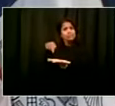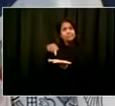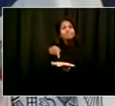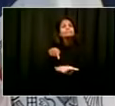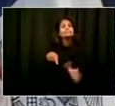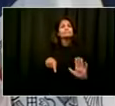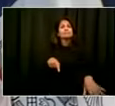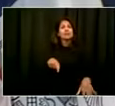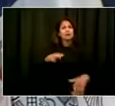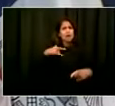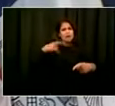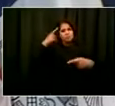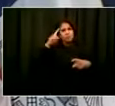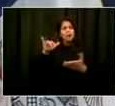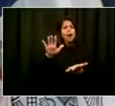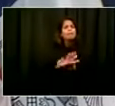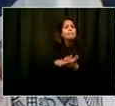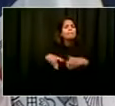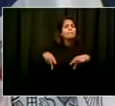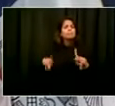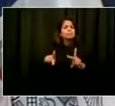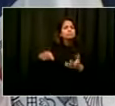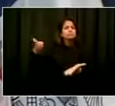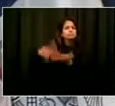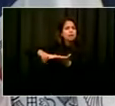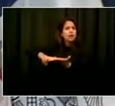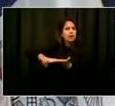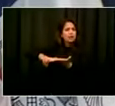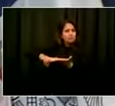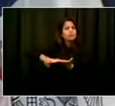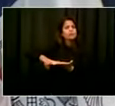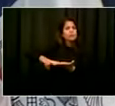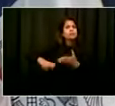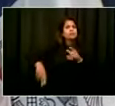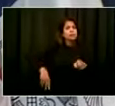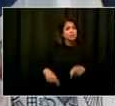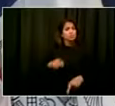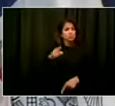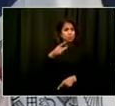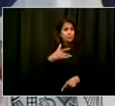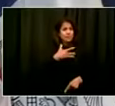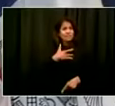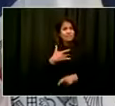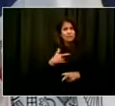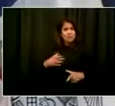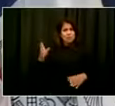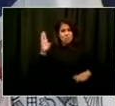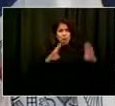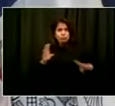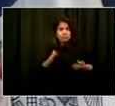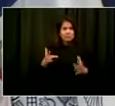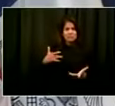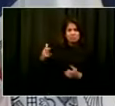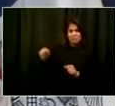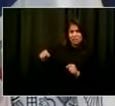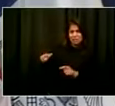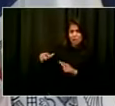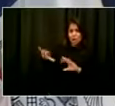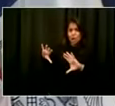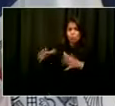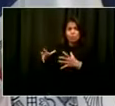are students who could have COVID but are not being tested because those consent forms are not filled out? And if so, I mean, is our